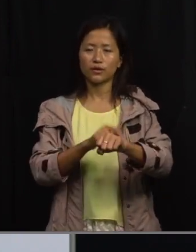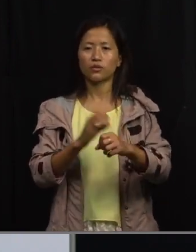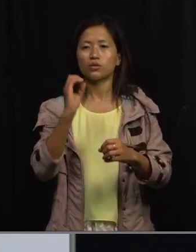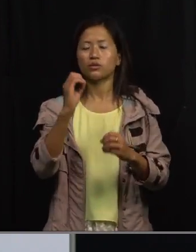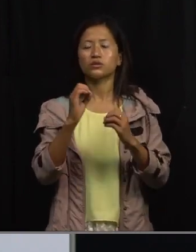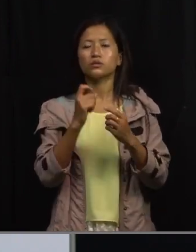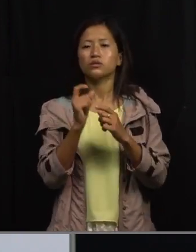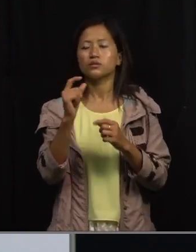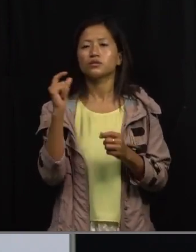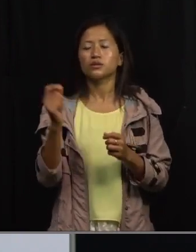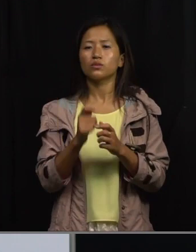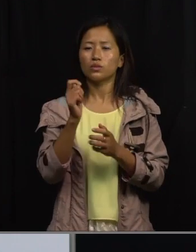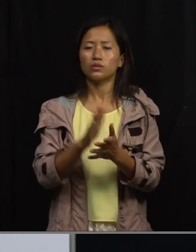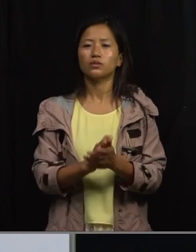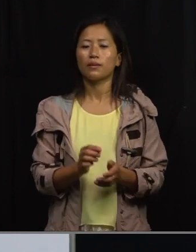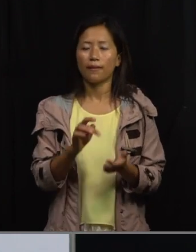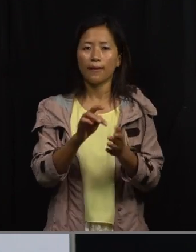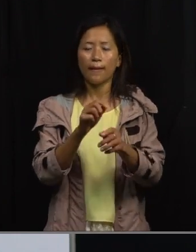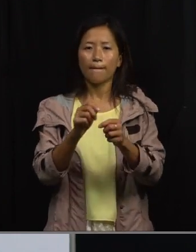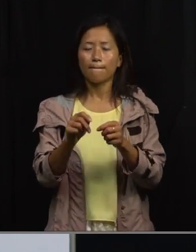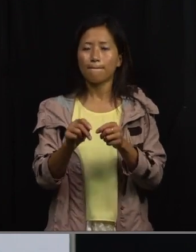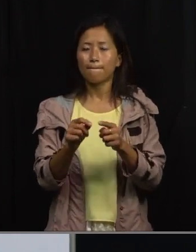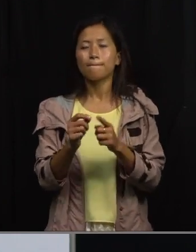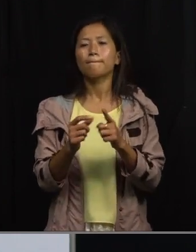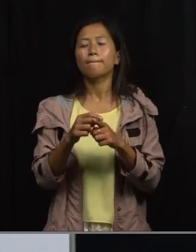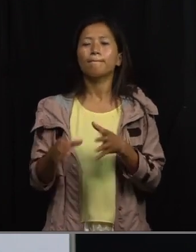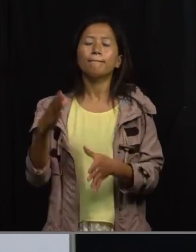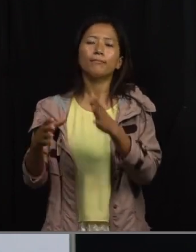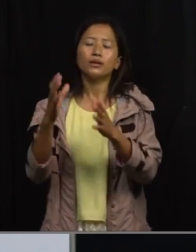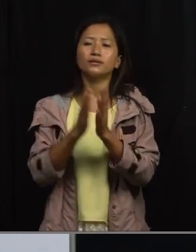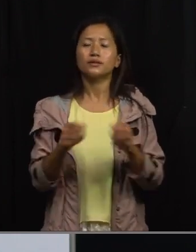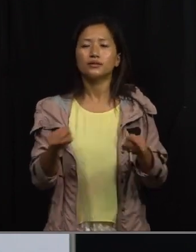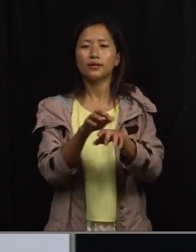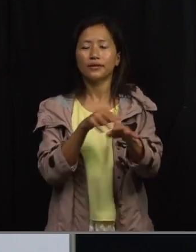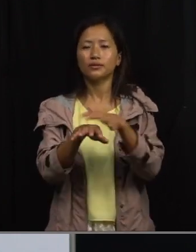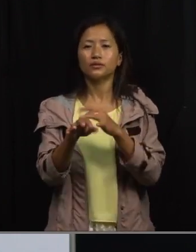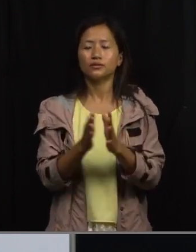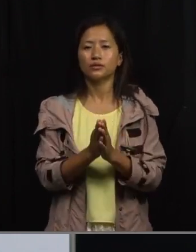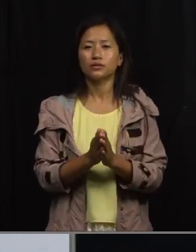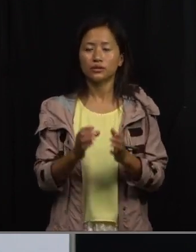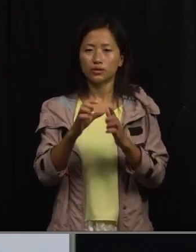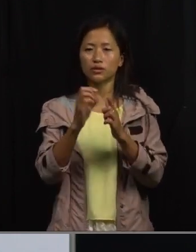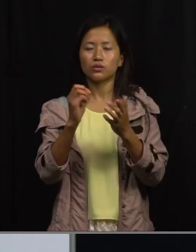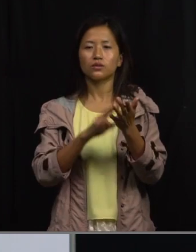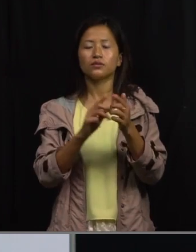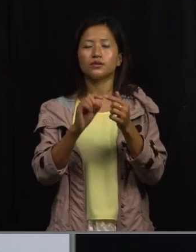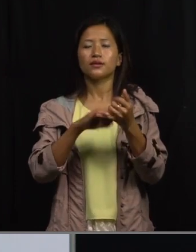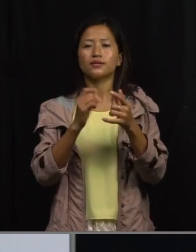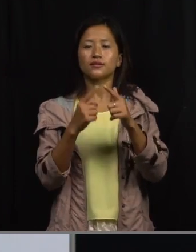Where is plants and animals to be domesticated. And in the process of domestication,